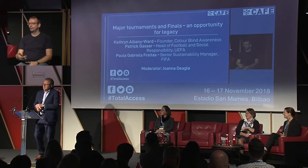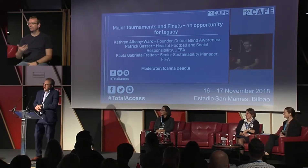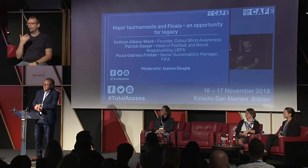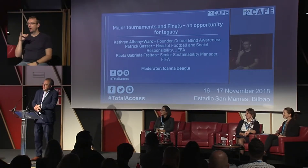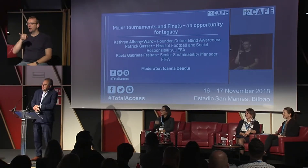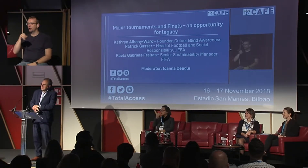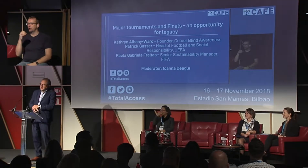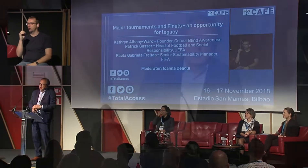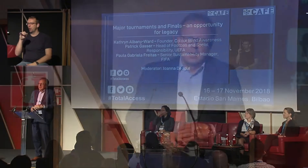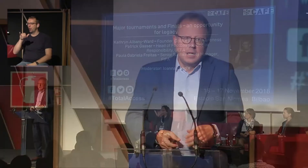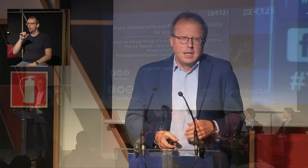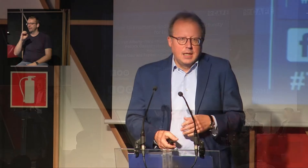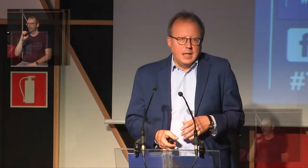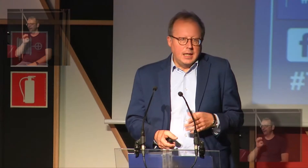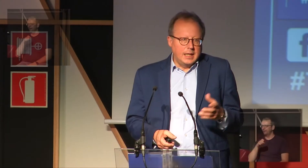mention this morning.